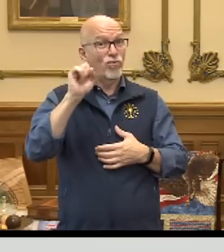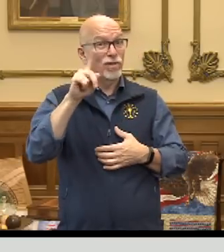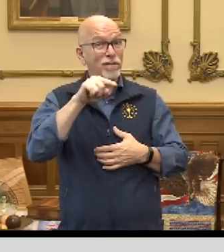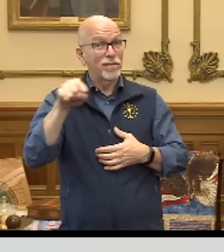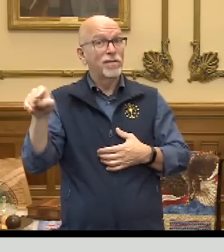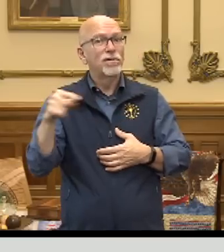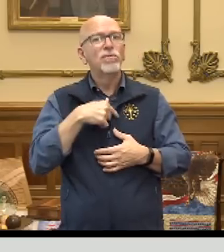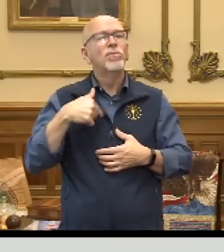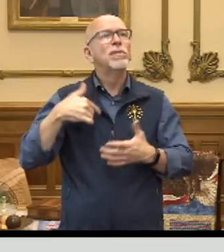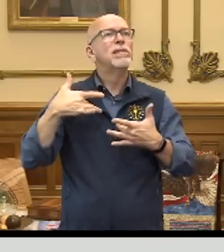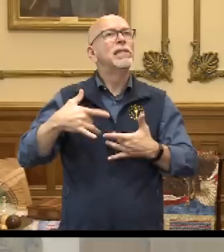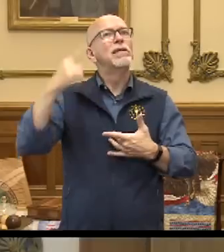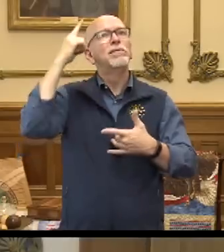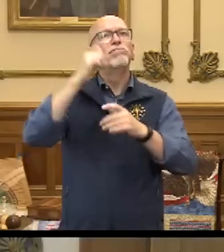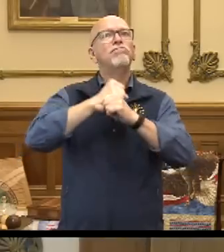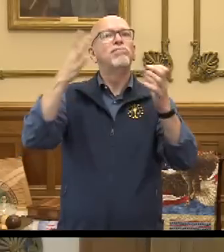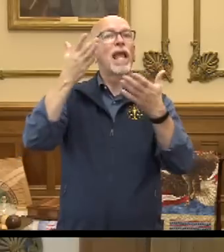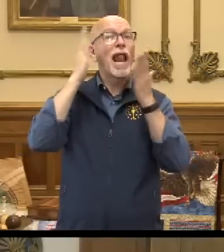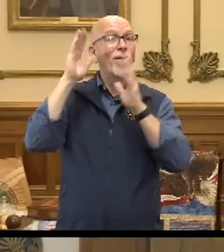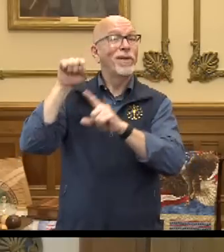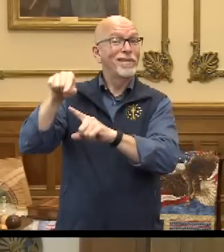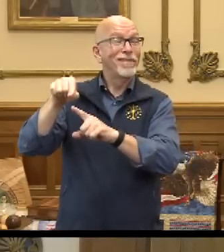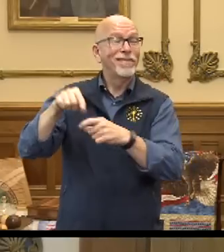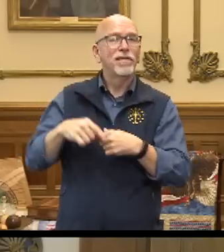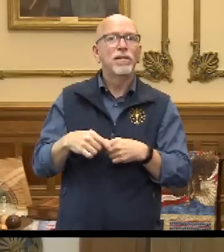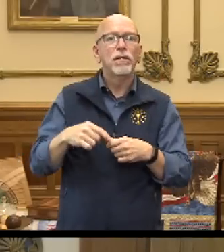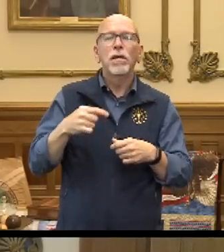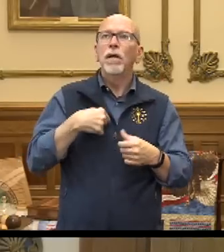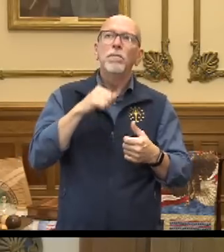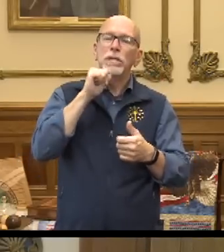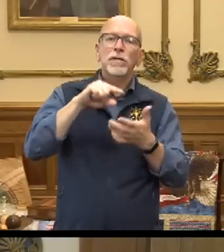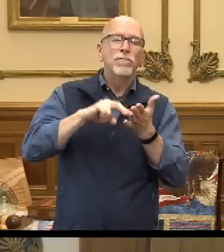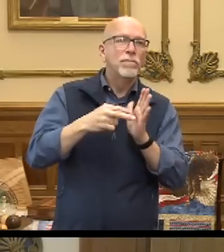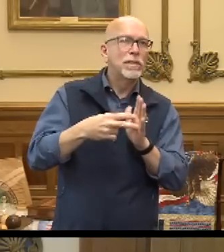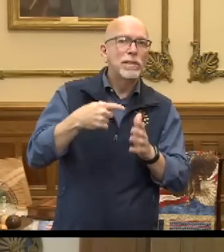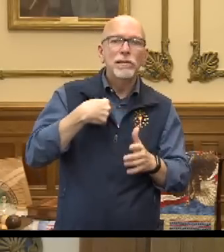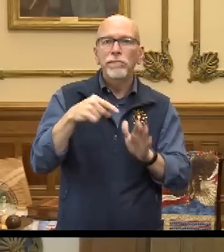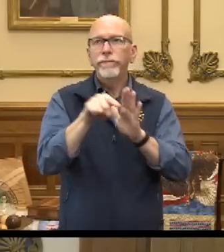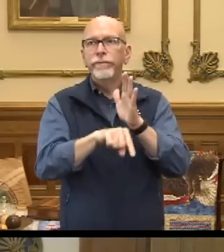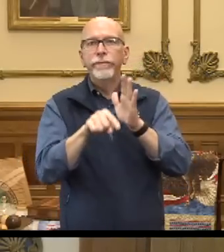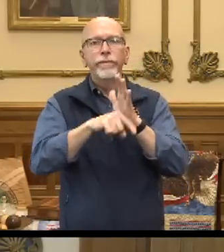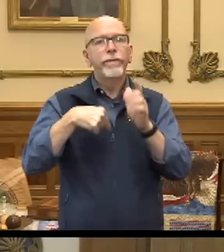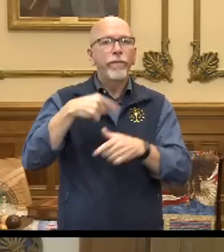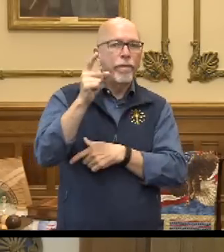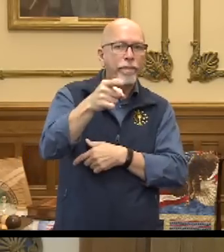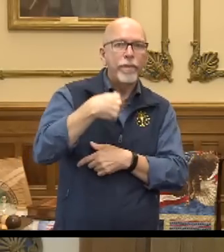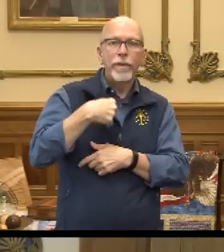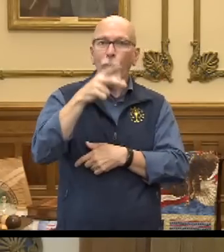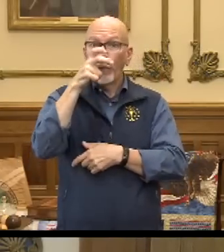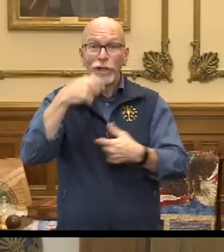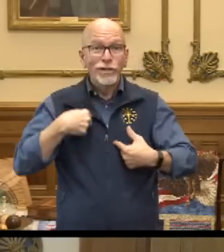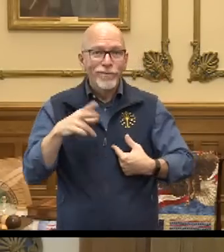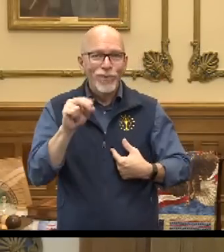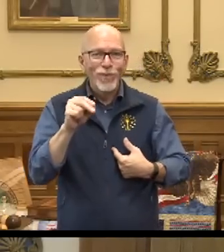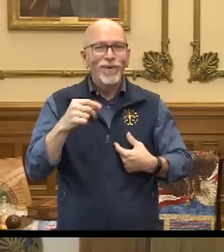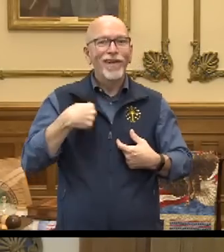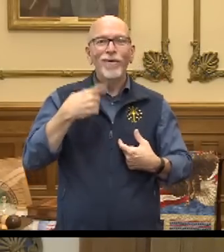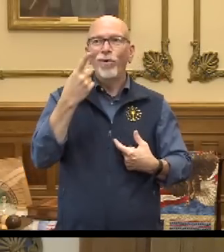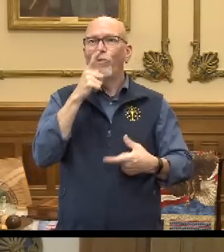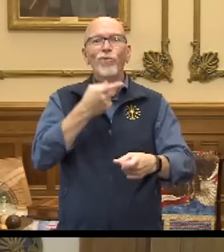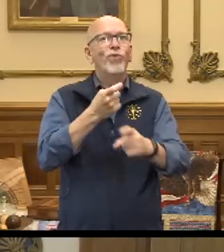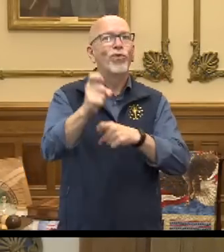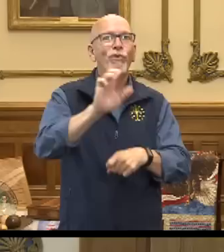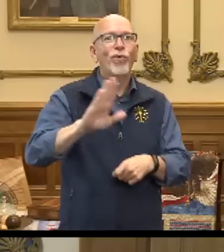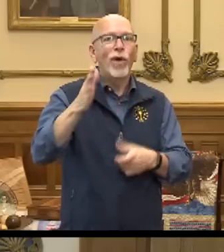we normally associate with Halloween. And I'm not trying to be the Grinch or maybe more appropriately, the witch who ruined